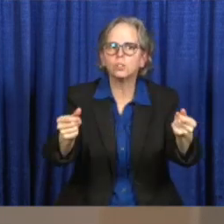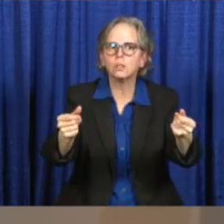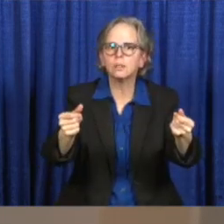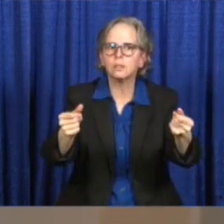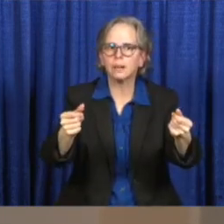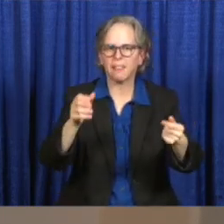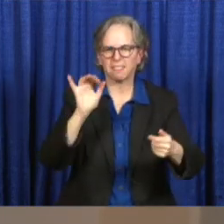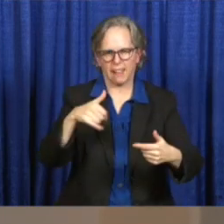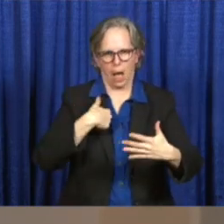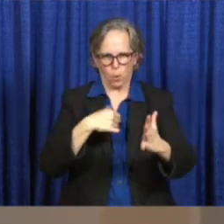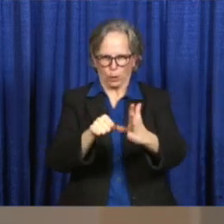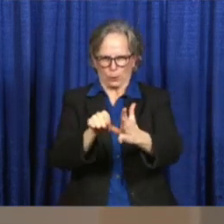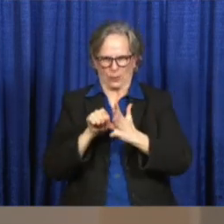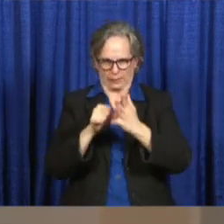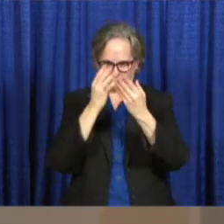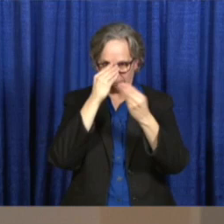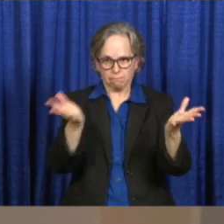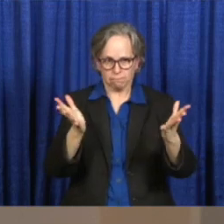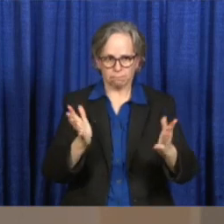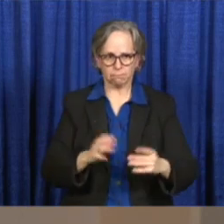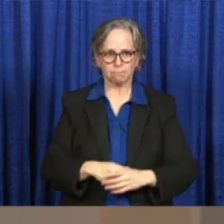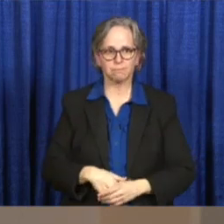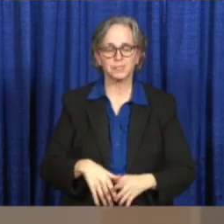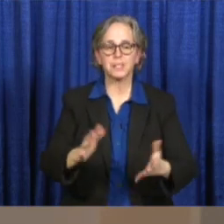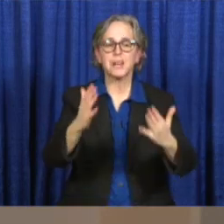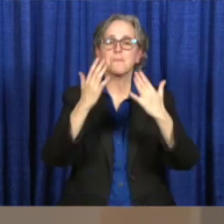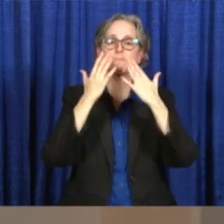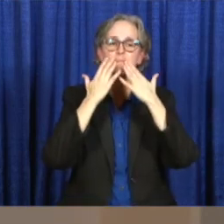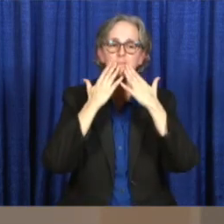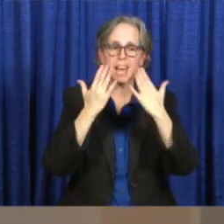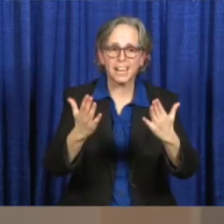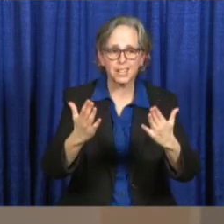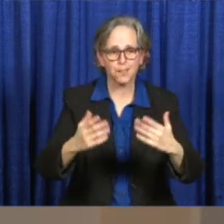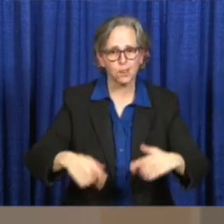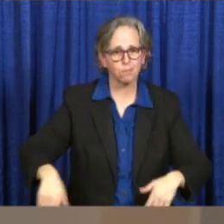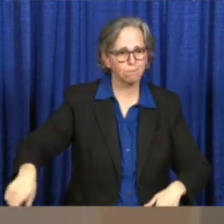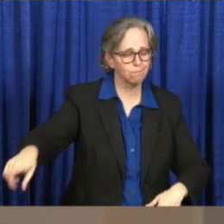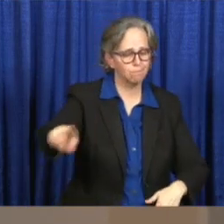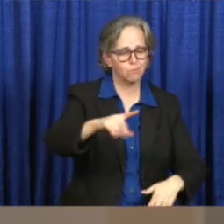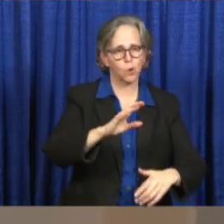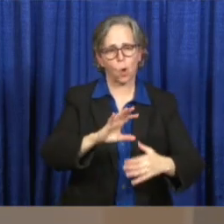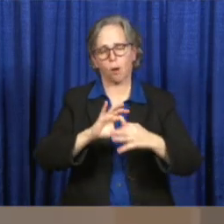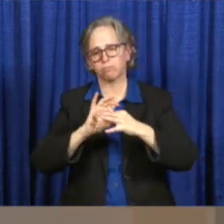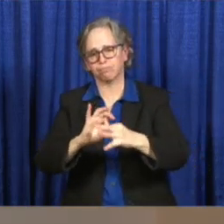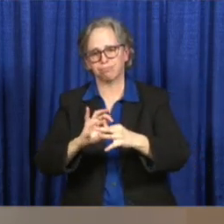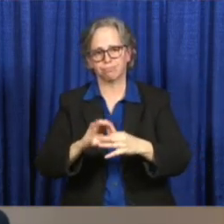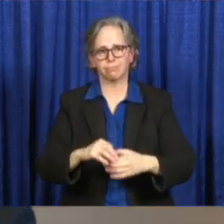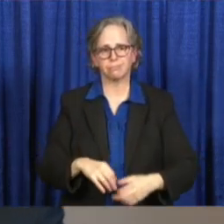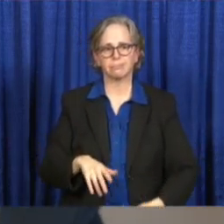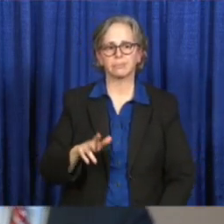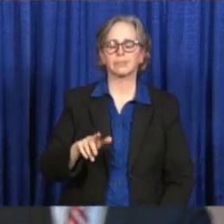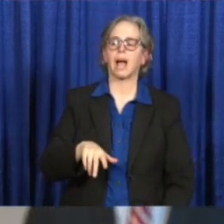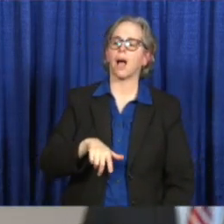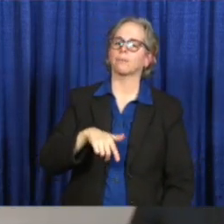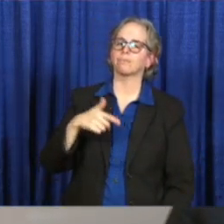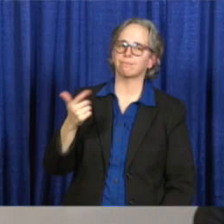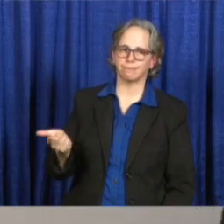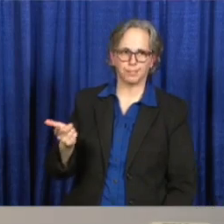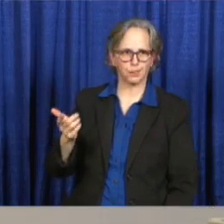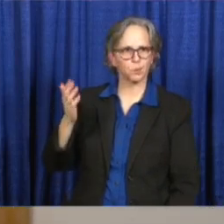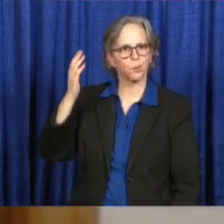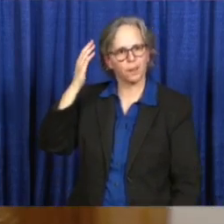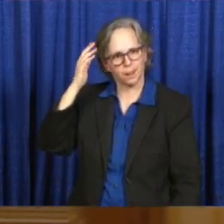sounder. So with that, we thank you for all the cooperation here with this. And I'll turn it back over to Governor DeWine. Governor, thank you very much. Dr.